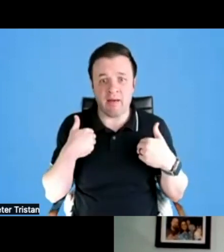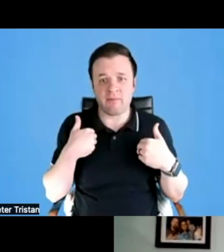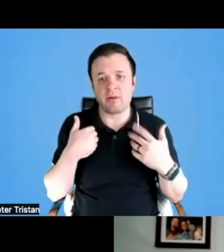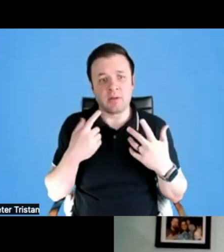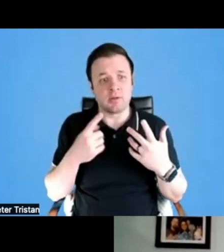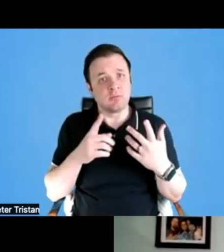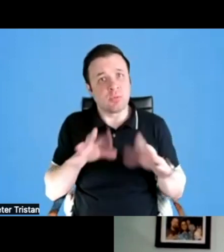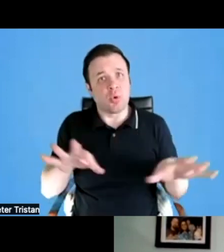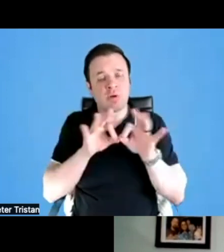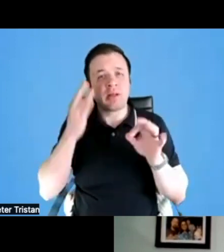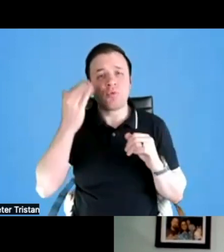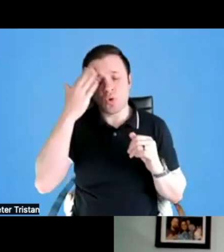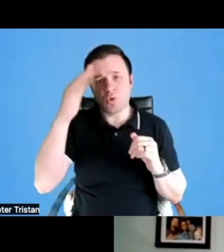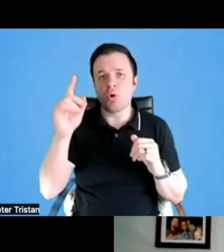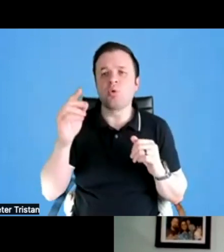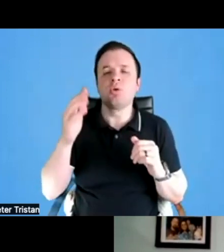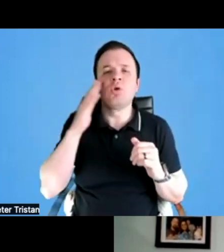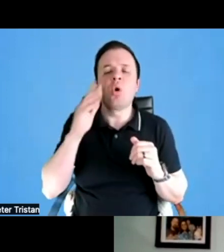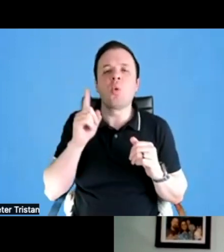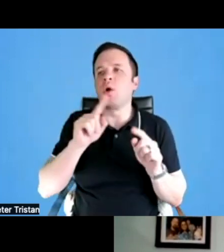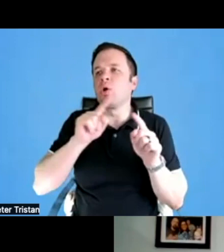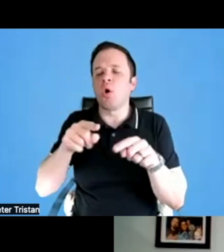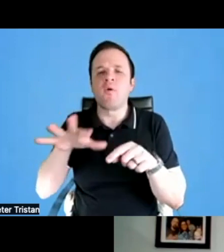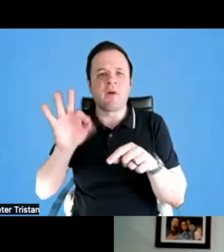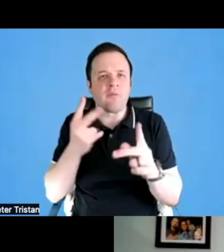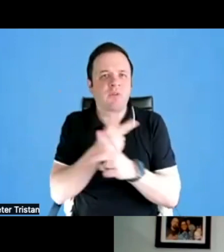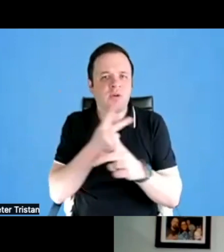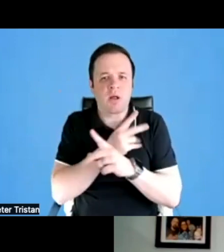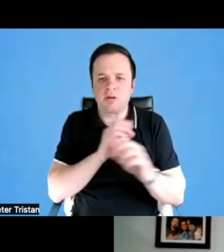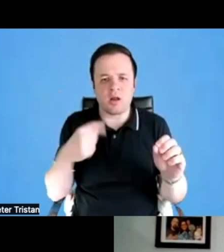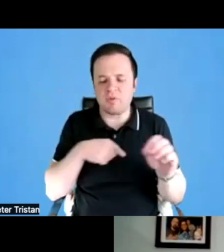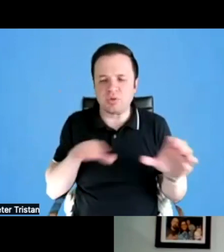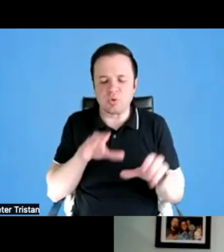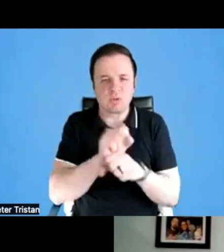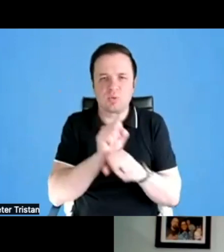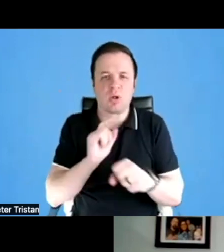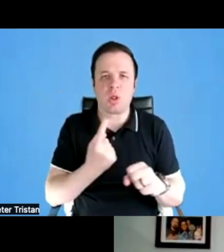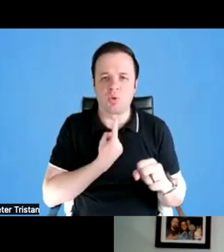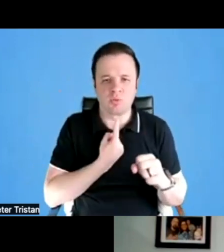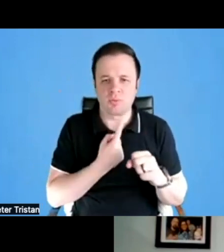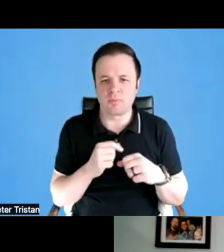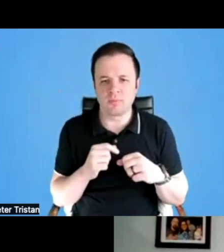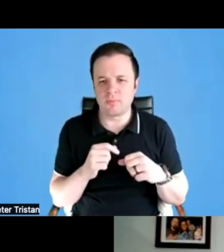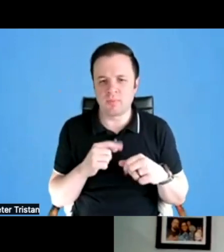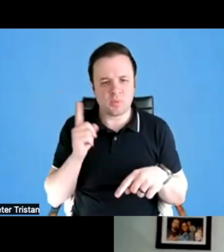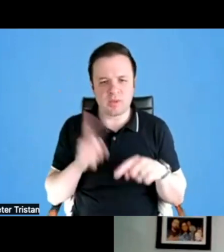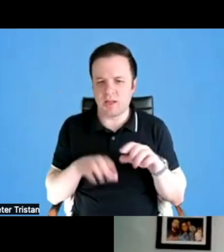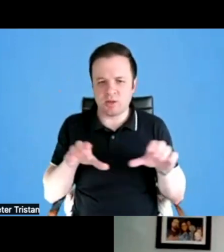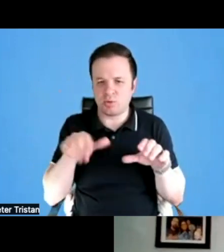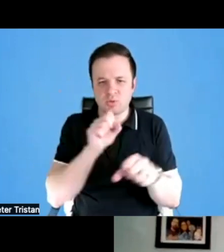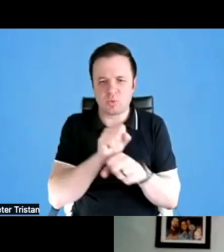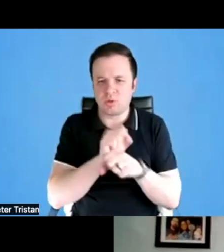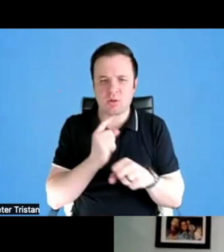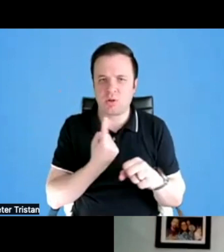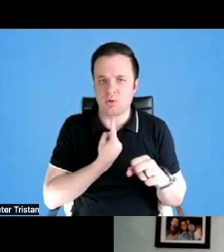And if you don't know, knowing where to find out. Right? None of us is doing this work by ourselves, right? And we can't do this work by ourselves.